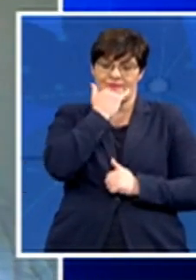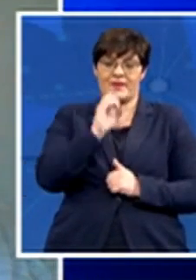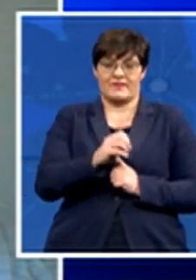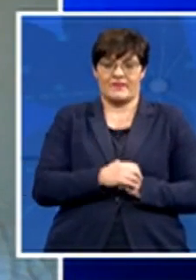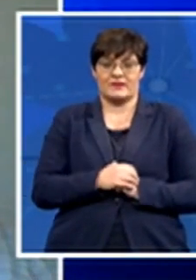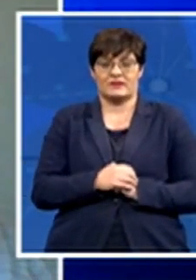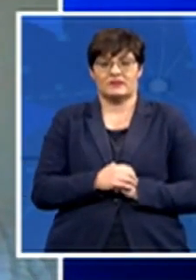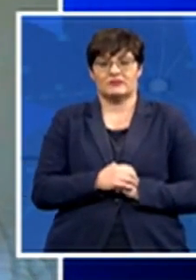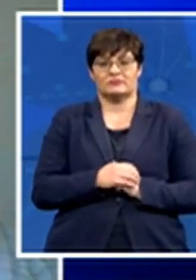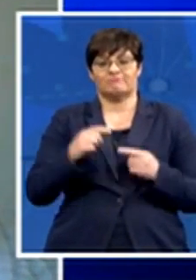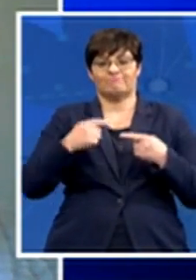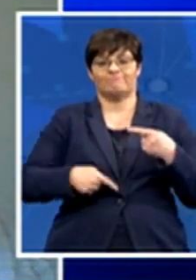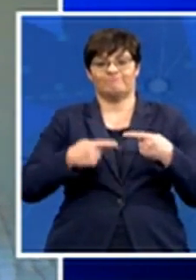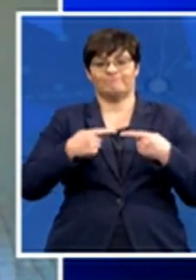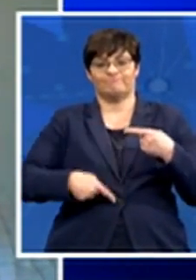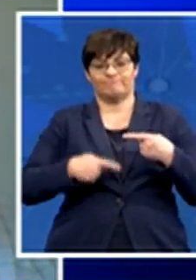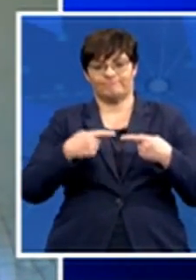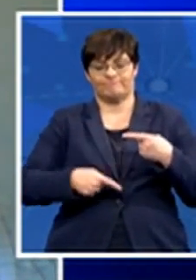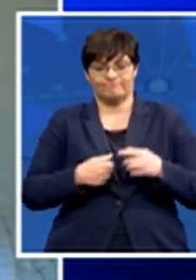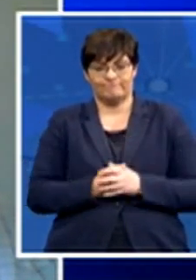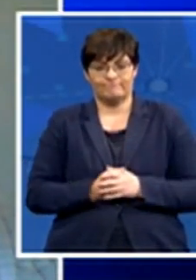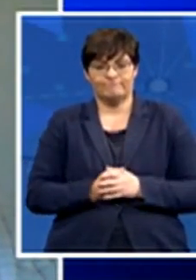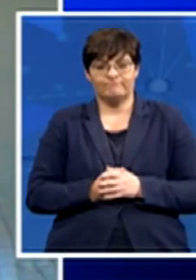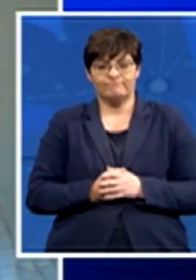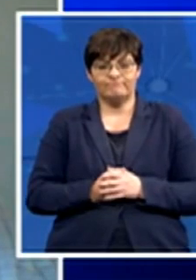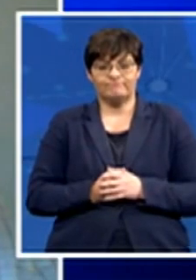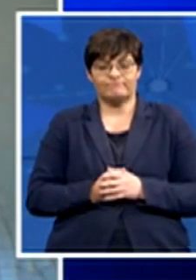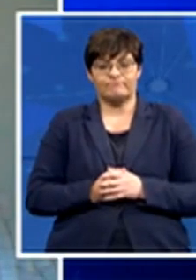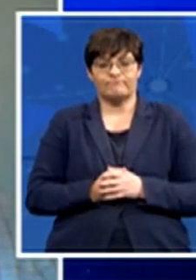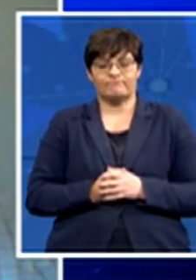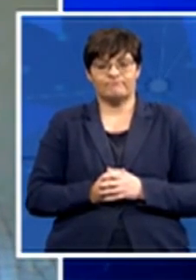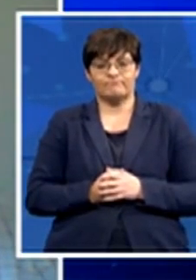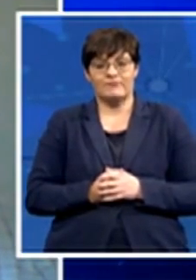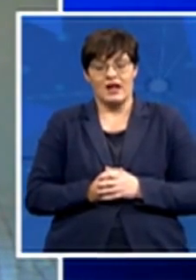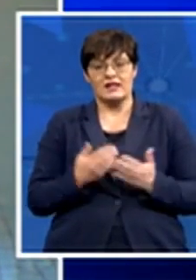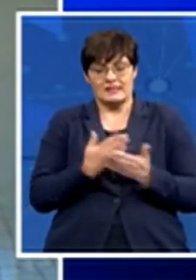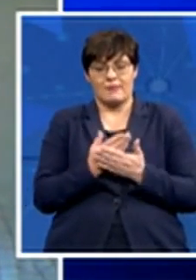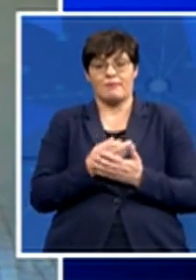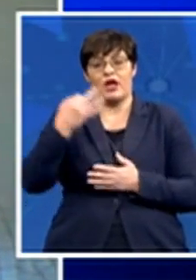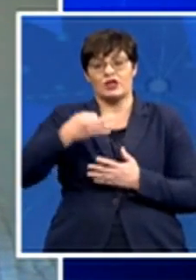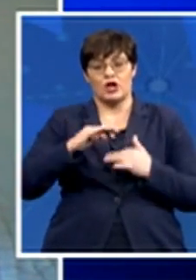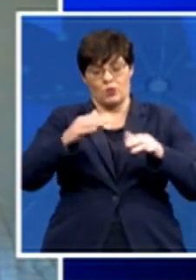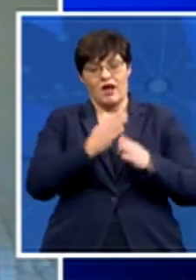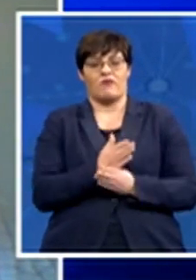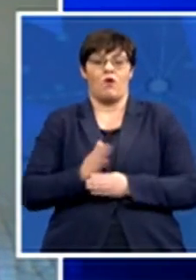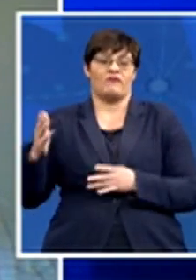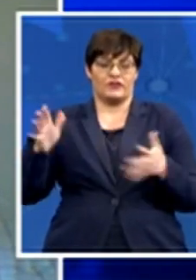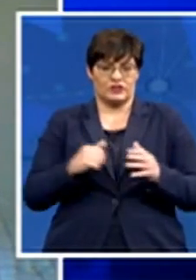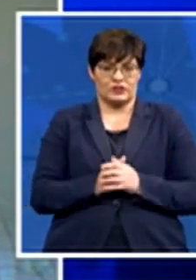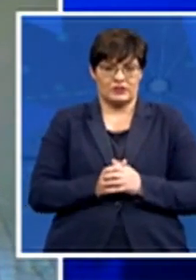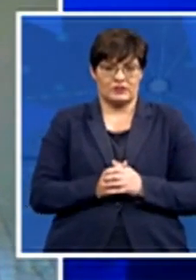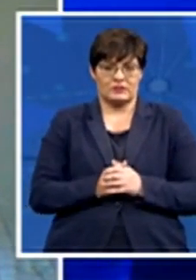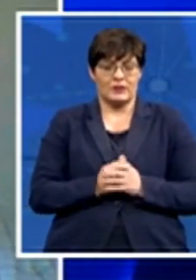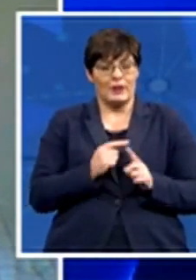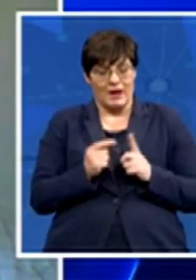now we are going to avoid a fourth wave. The reality is that there are many jobs at stake. There are sectors that have